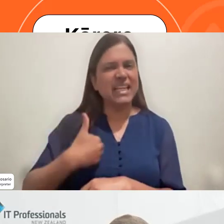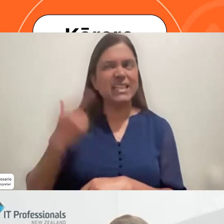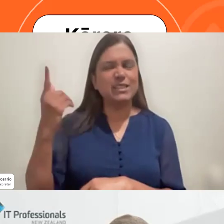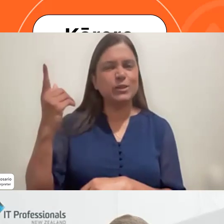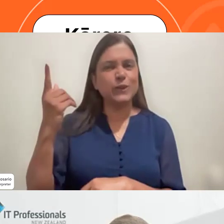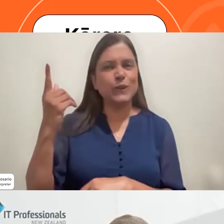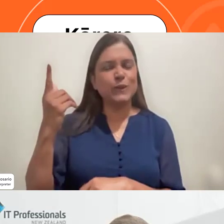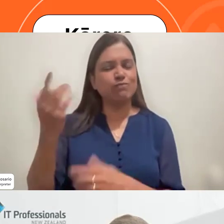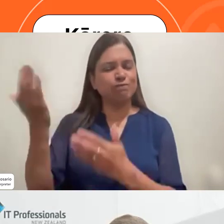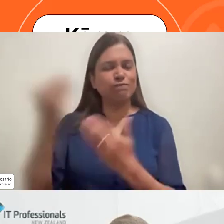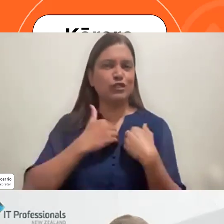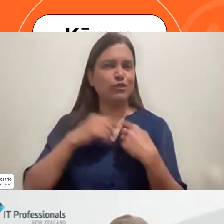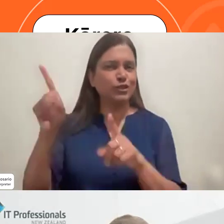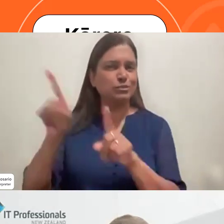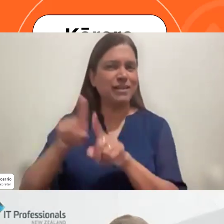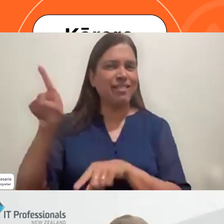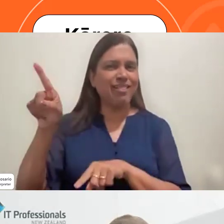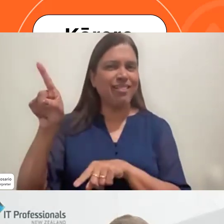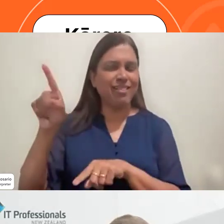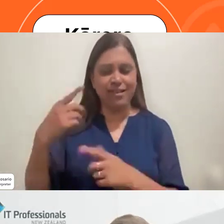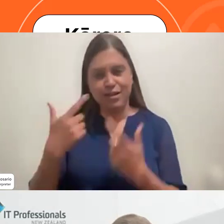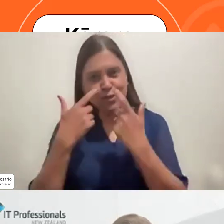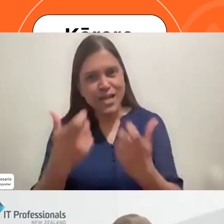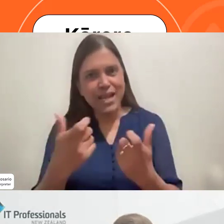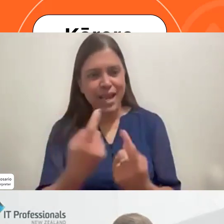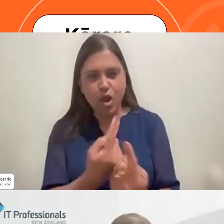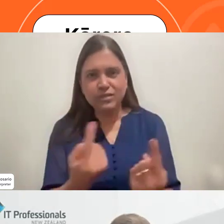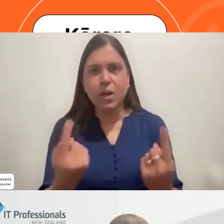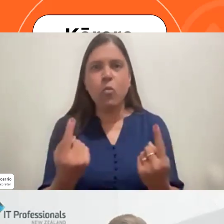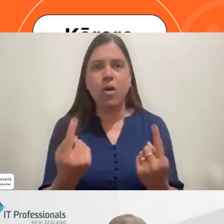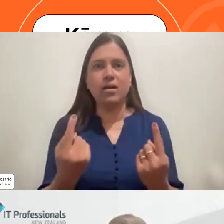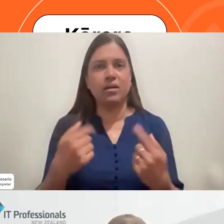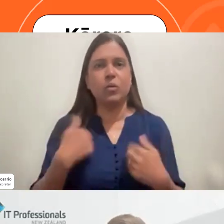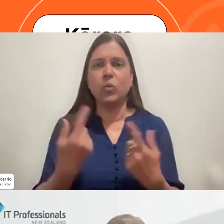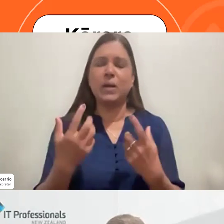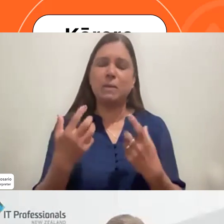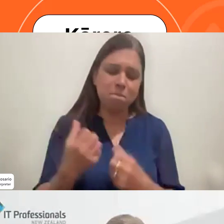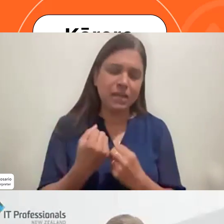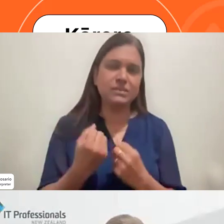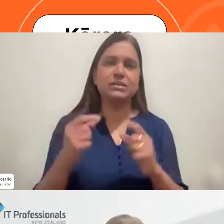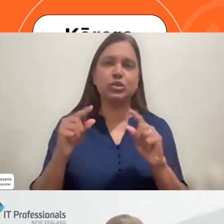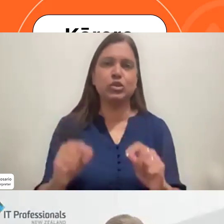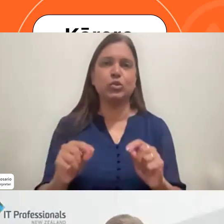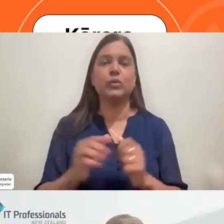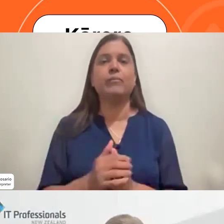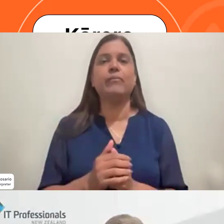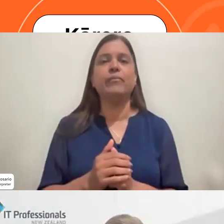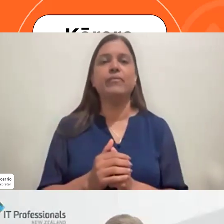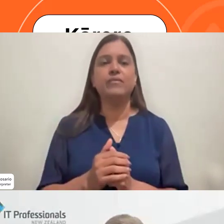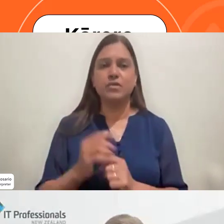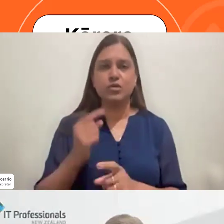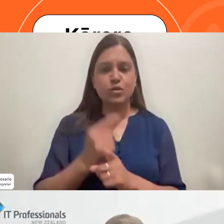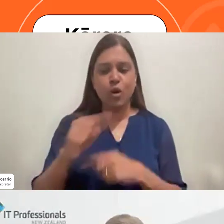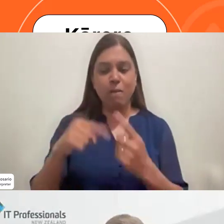manaaki someone, is to take care of someone, is something that we must do. And just bringing those values back